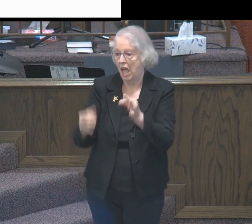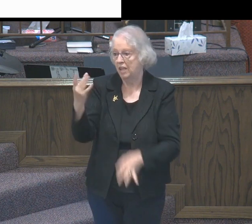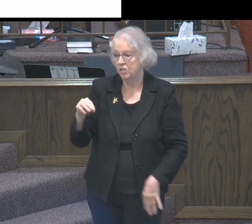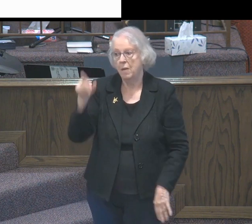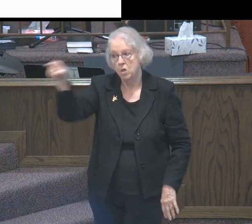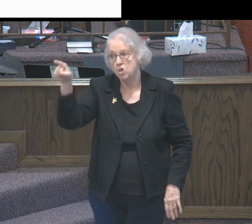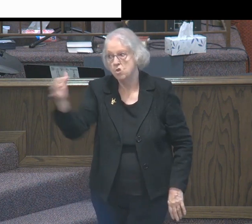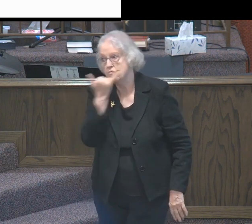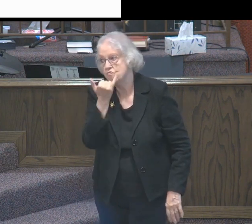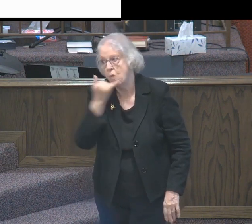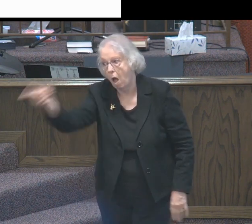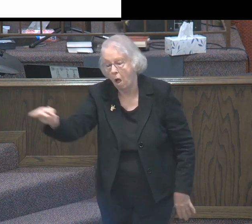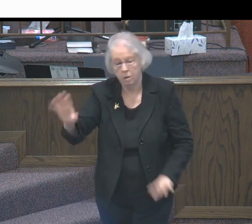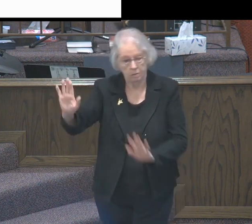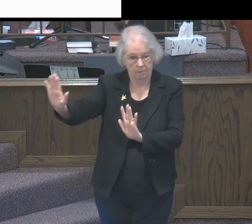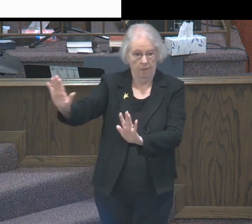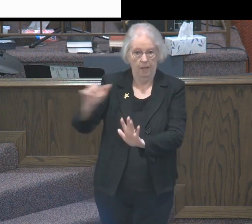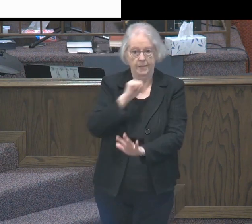or you can't do that,